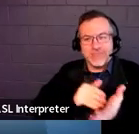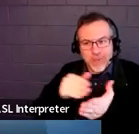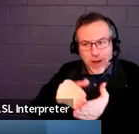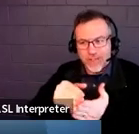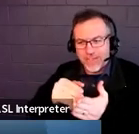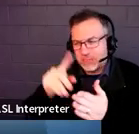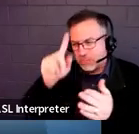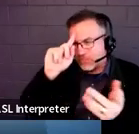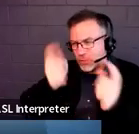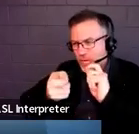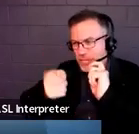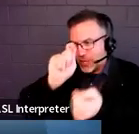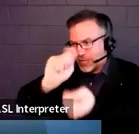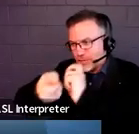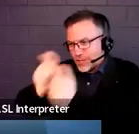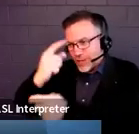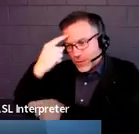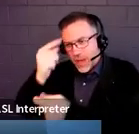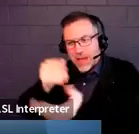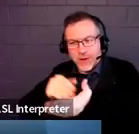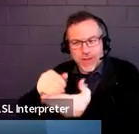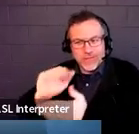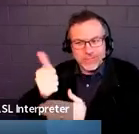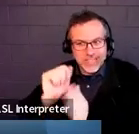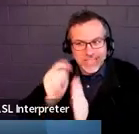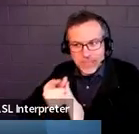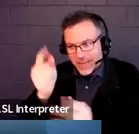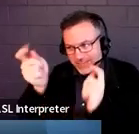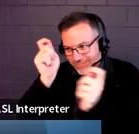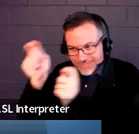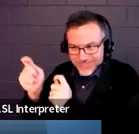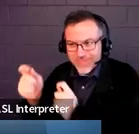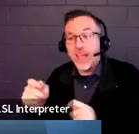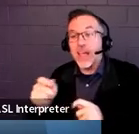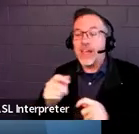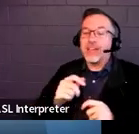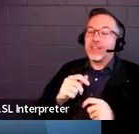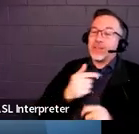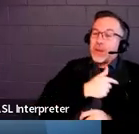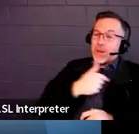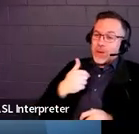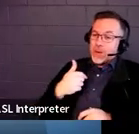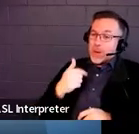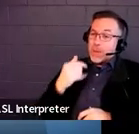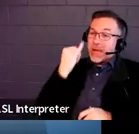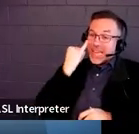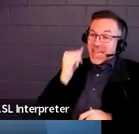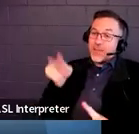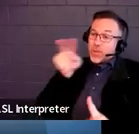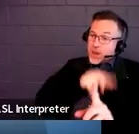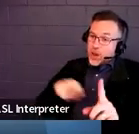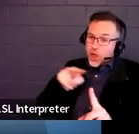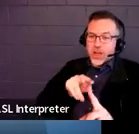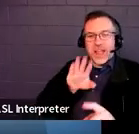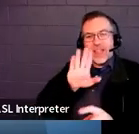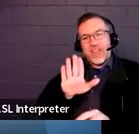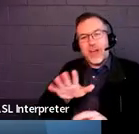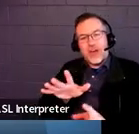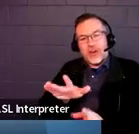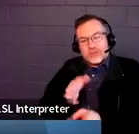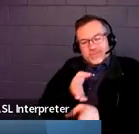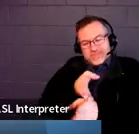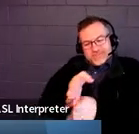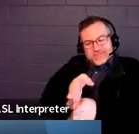change their mind every 10 minutes. But we need, that's why I'm saying, by looking at career clusters and their